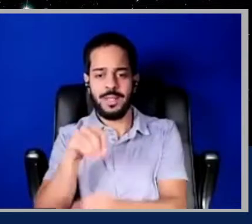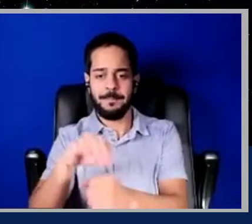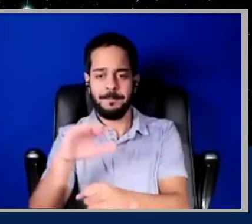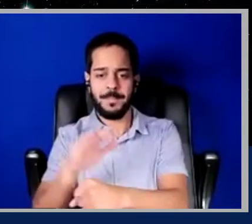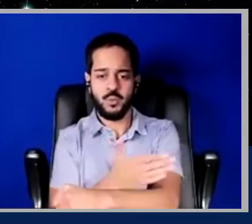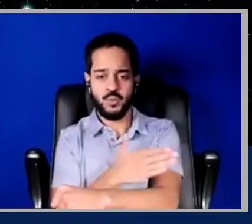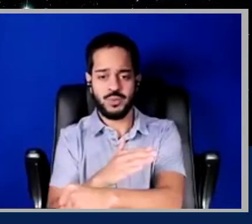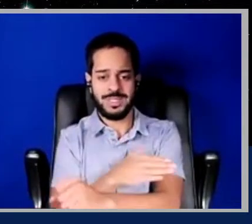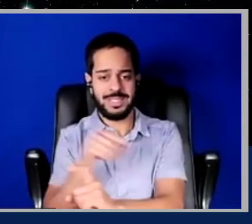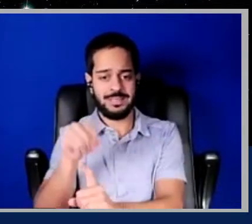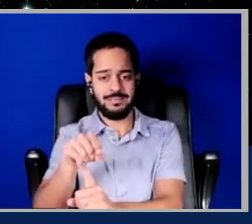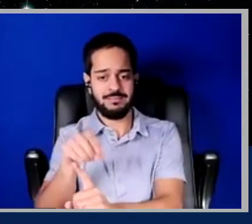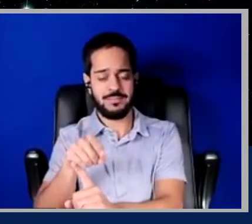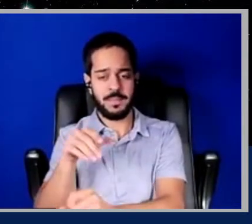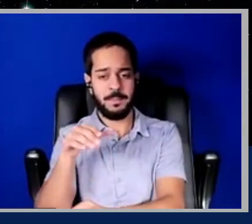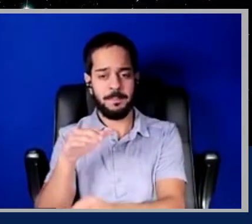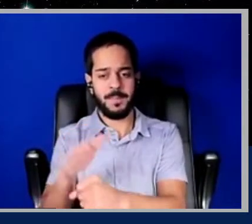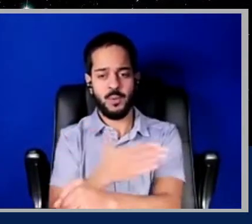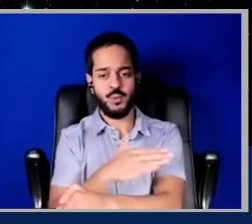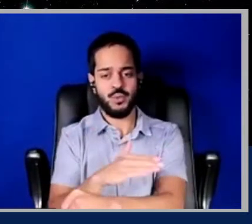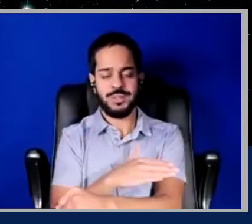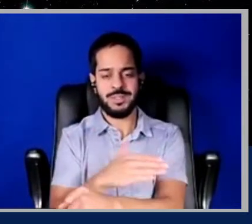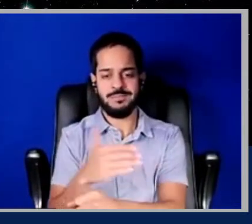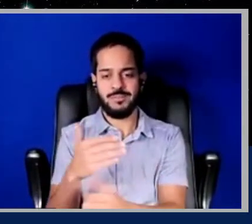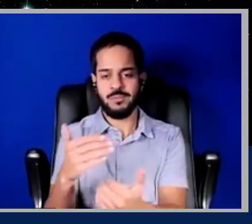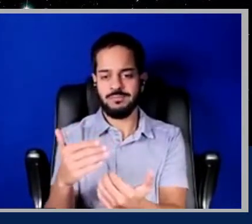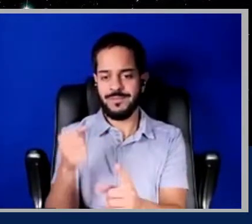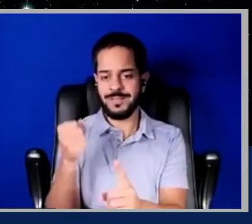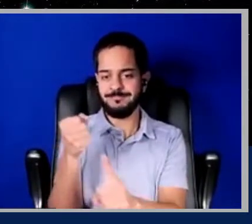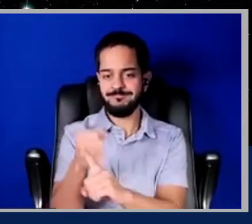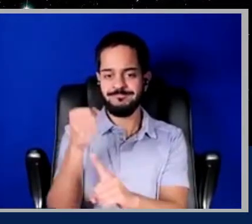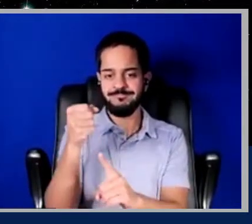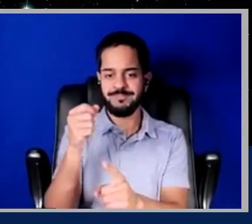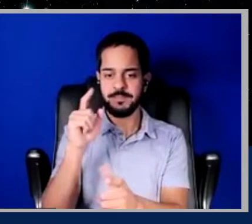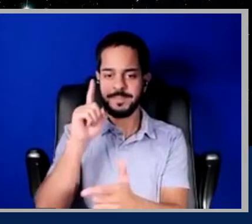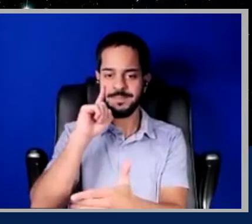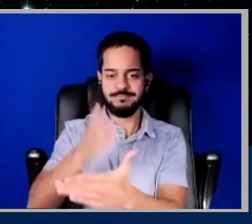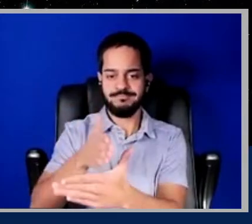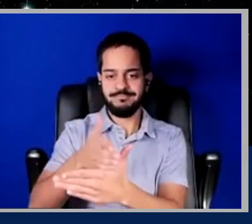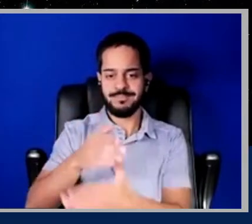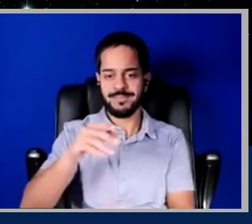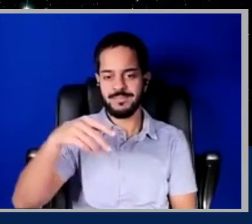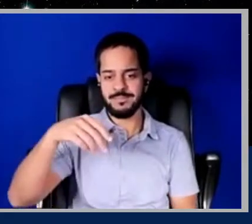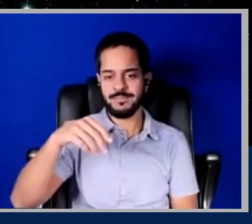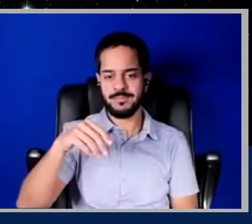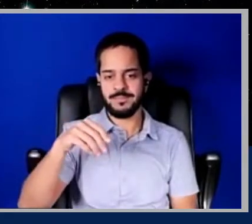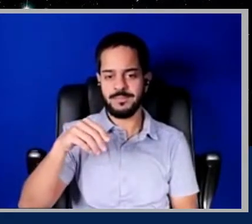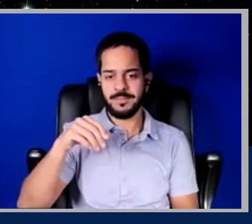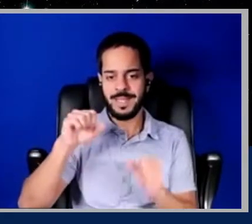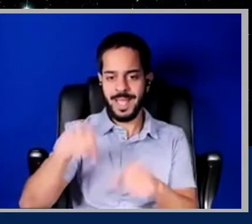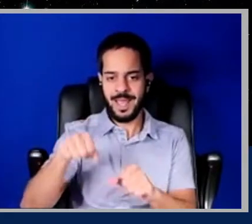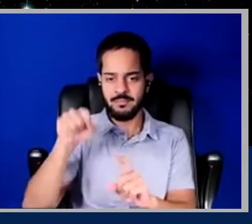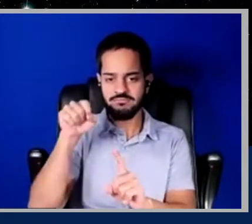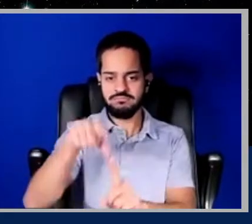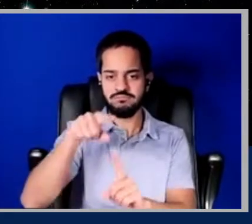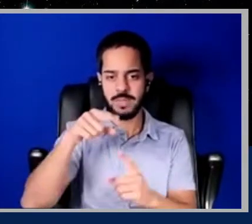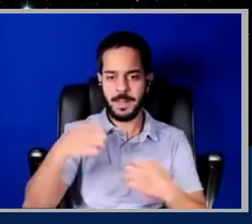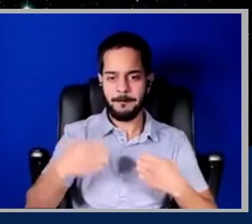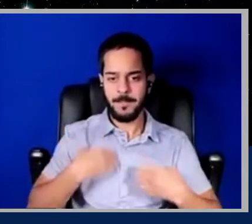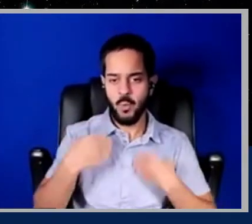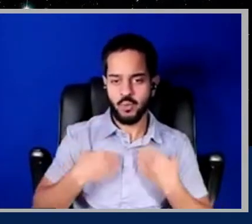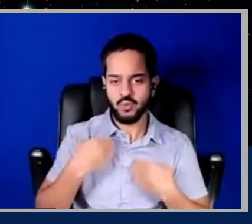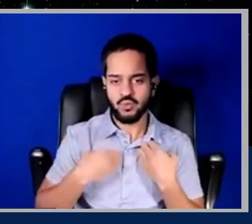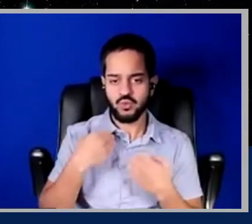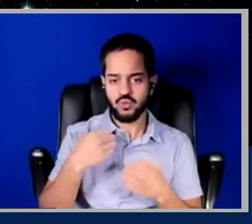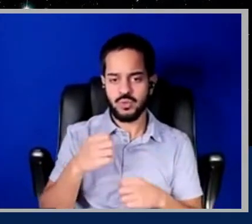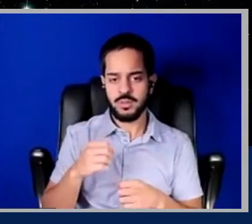a stickiness to them almost, right? They can evoke emotion almost. And though